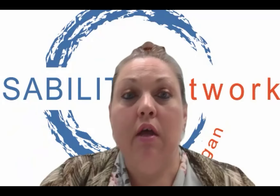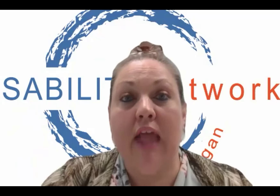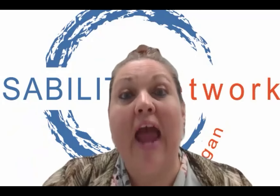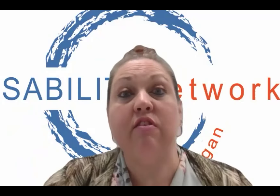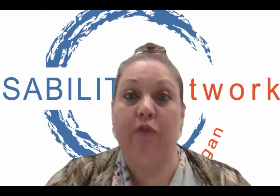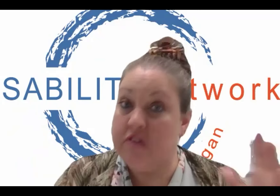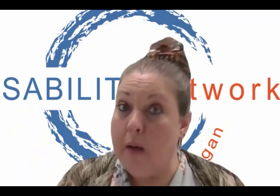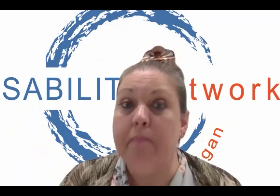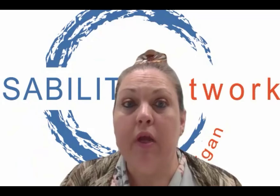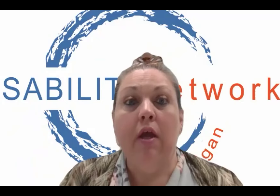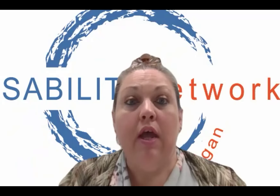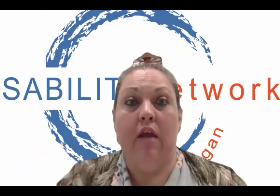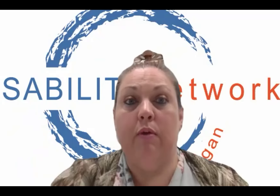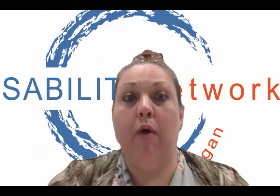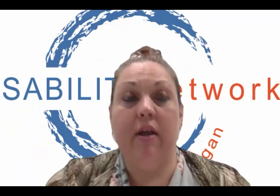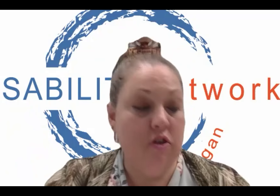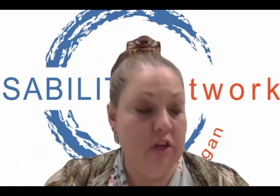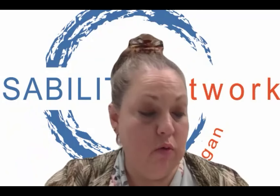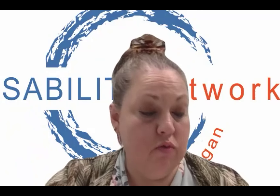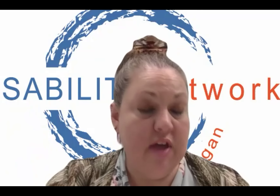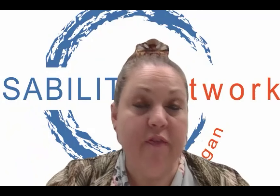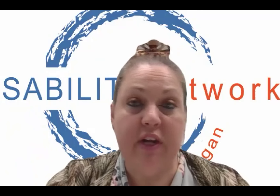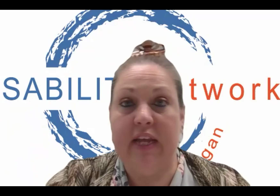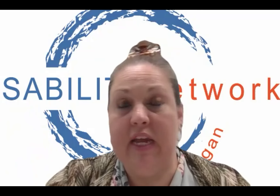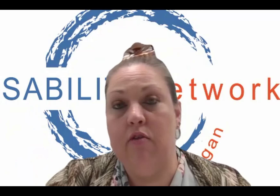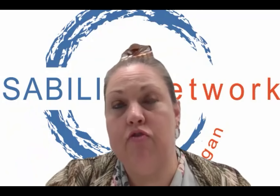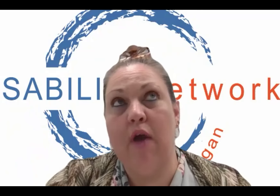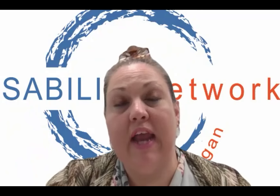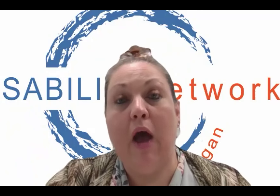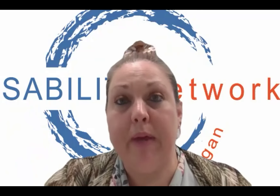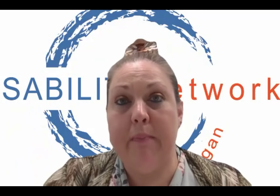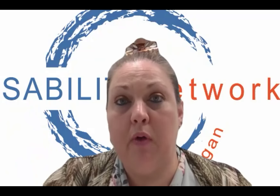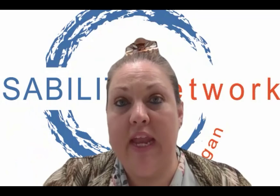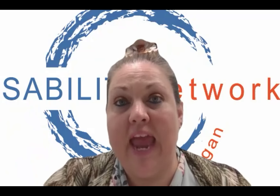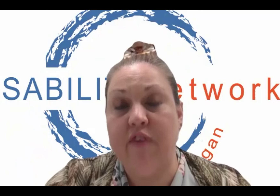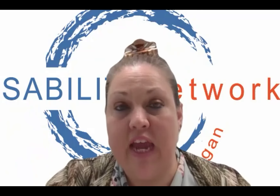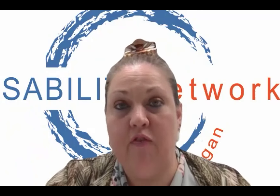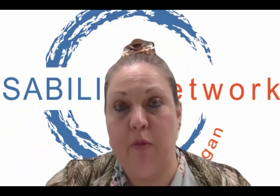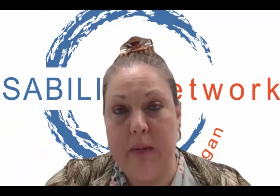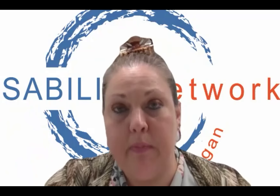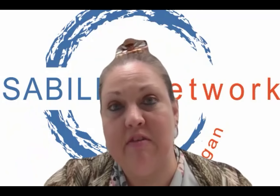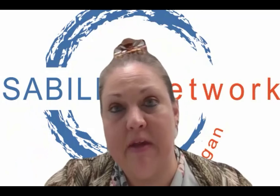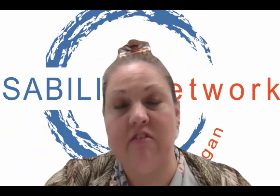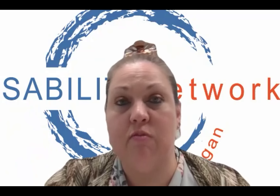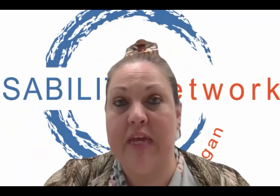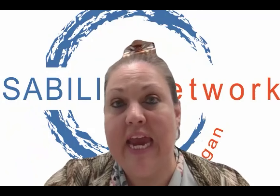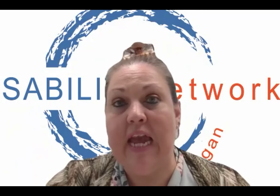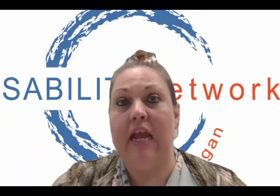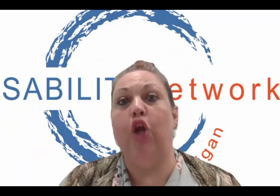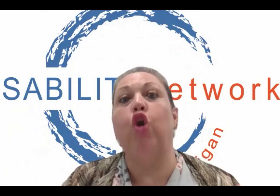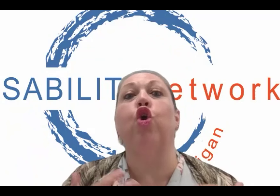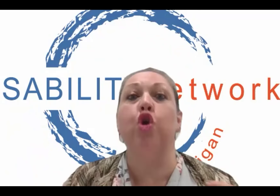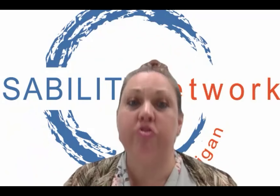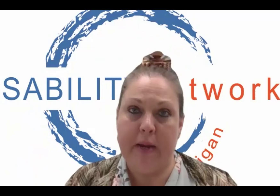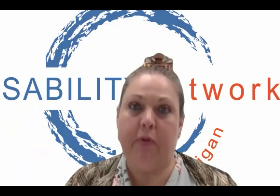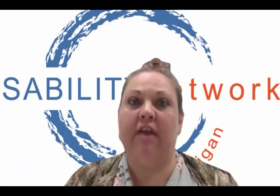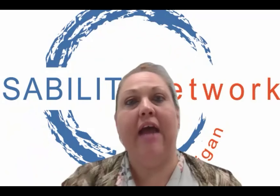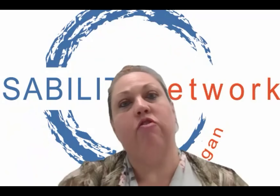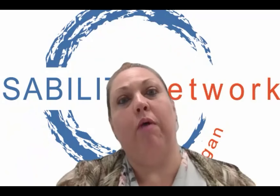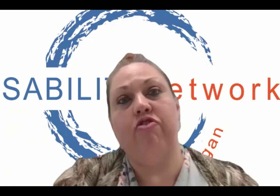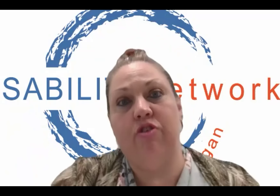that last for some. And we want to, definitely try to help people and advocate for people as best as we can, and